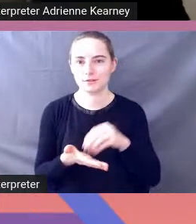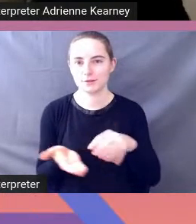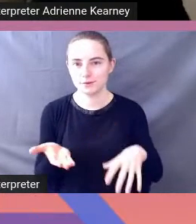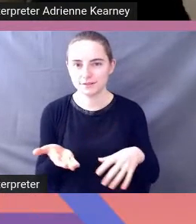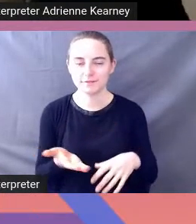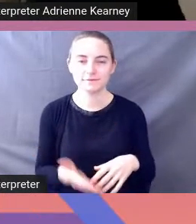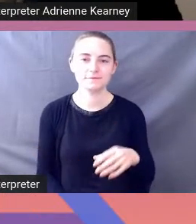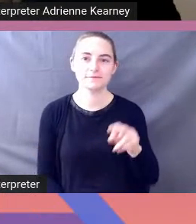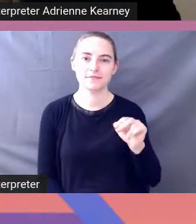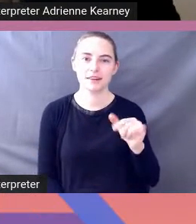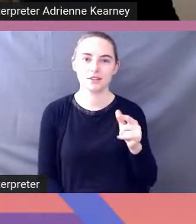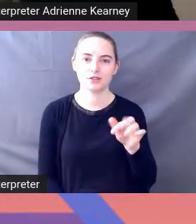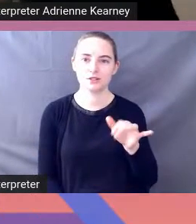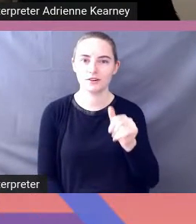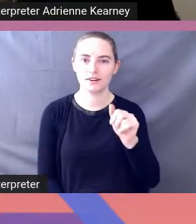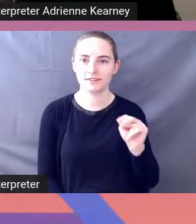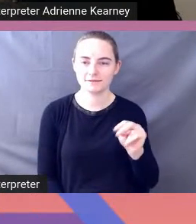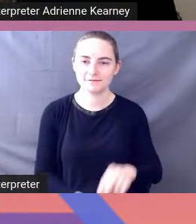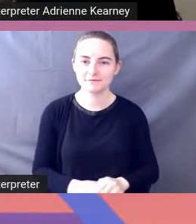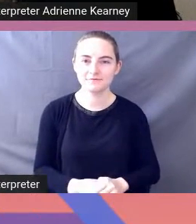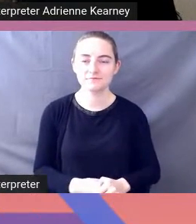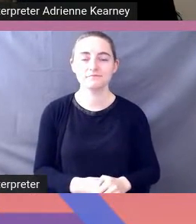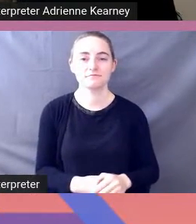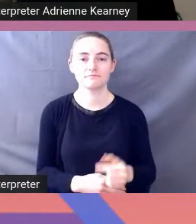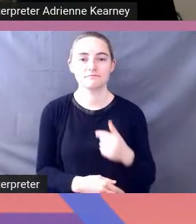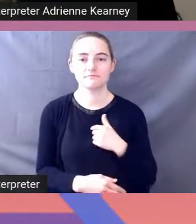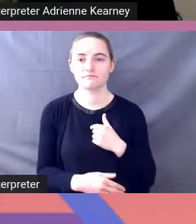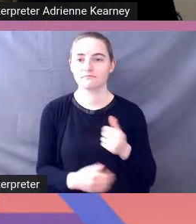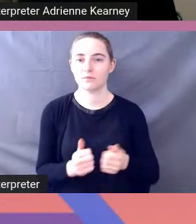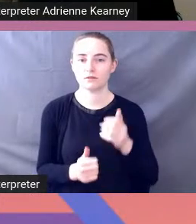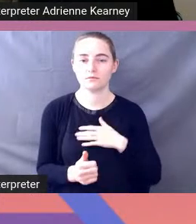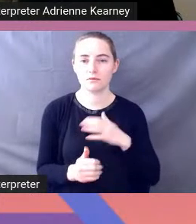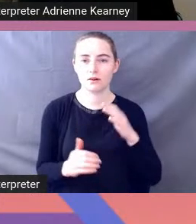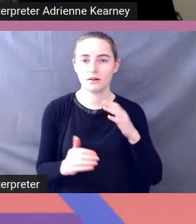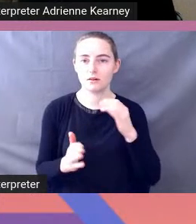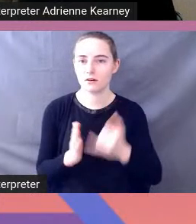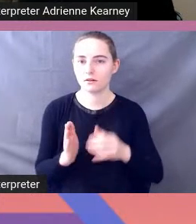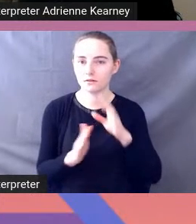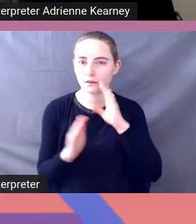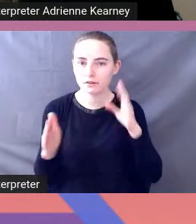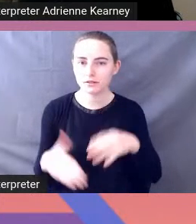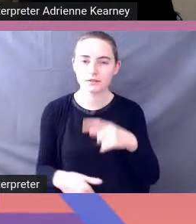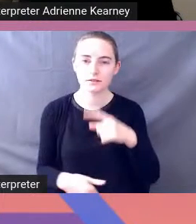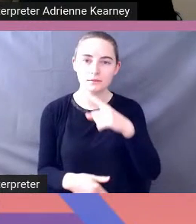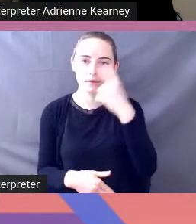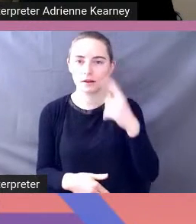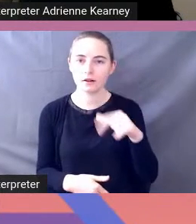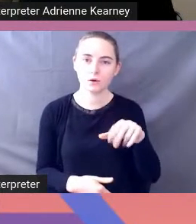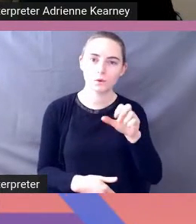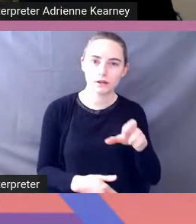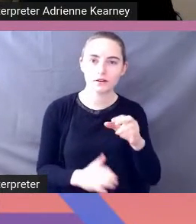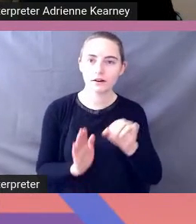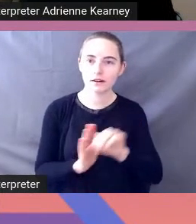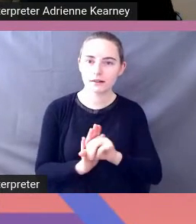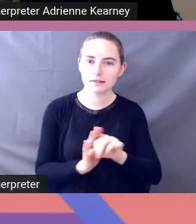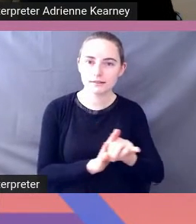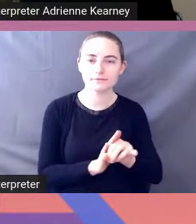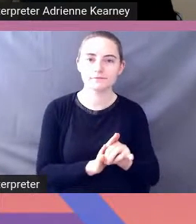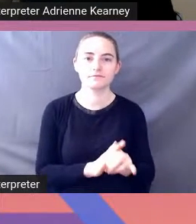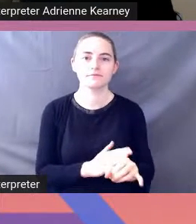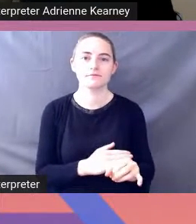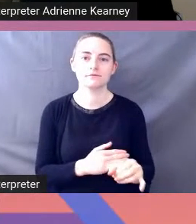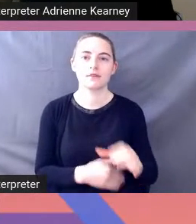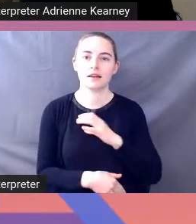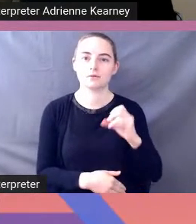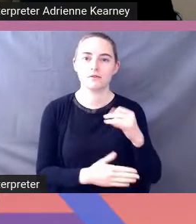Most of my art focuses on Black and queer identity. I'm a student at the Educational Center for the Arts in New Haven, and I'm a member